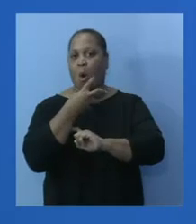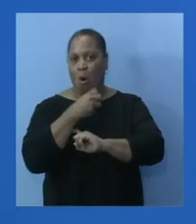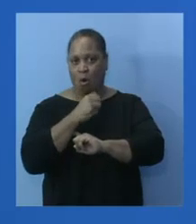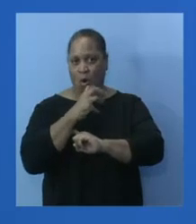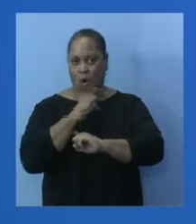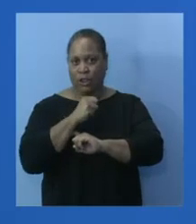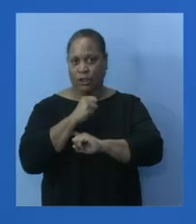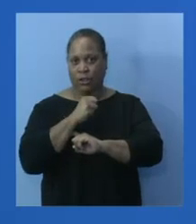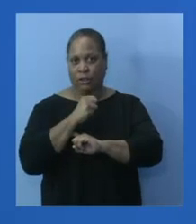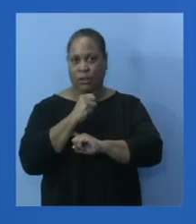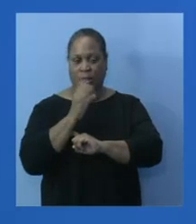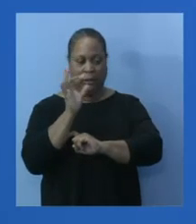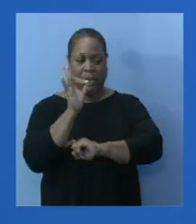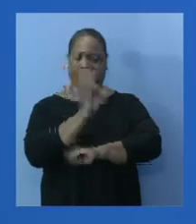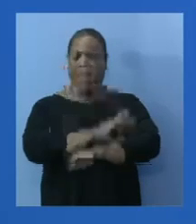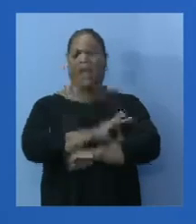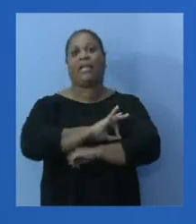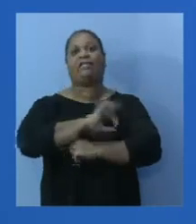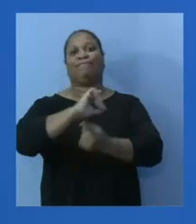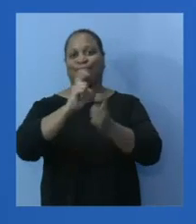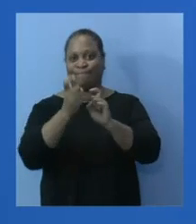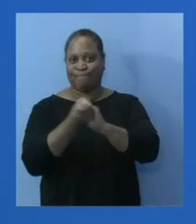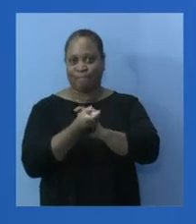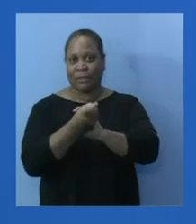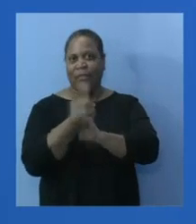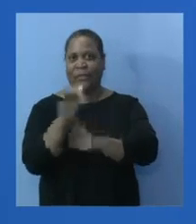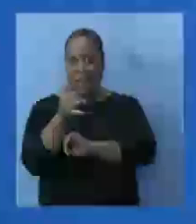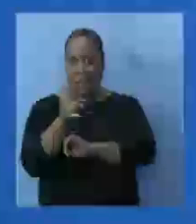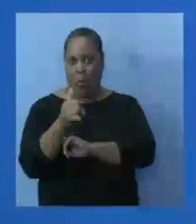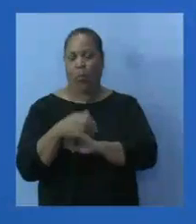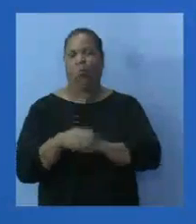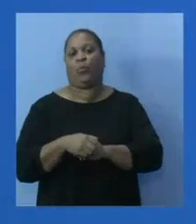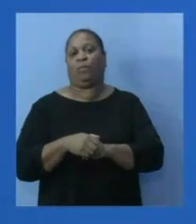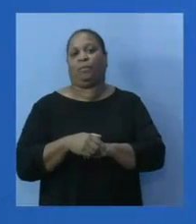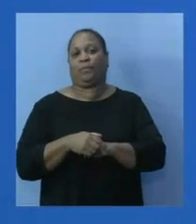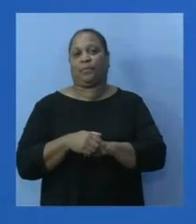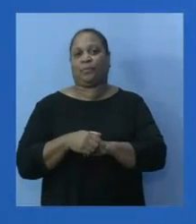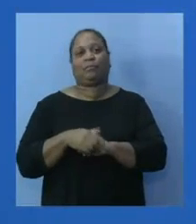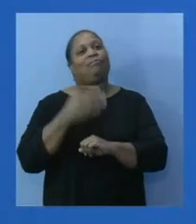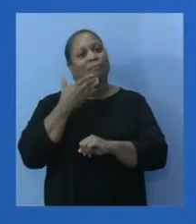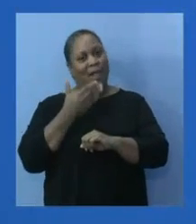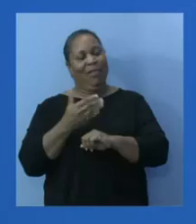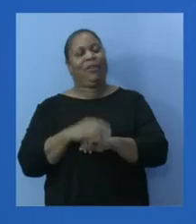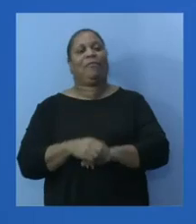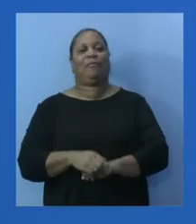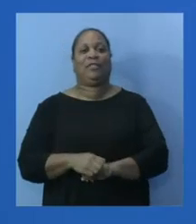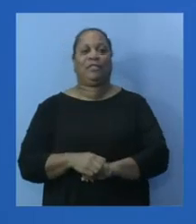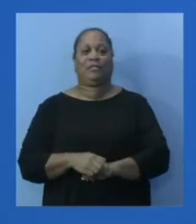orange. And on day 8, the orange will be changed to yellow. Thank you very much.